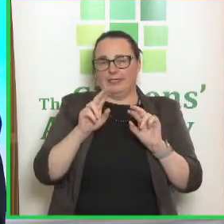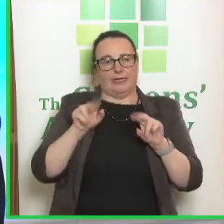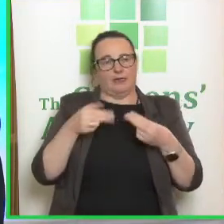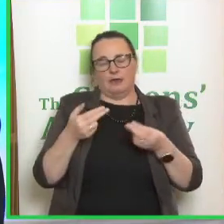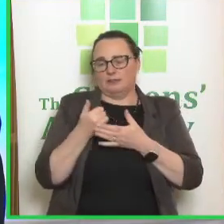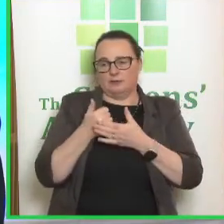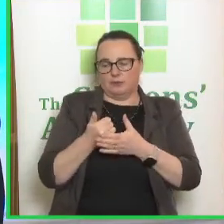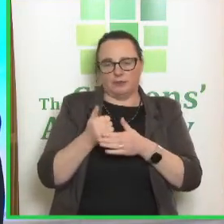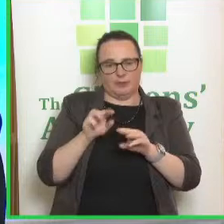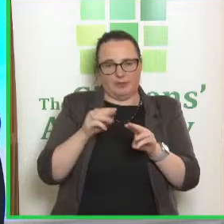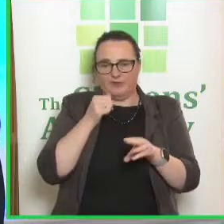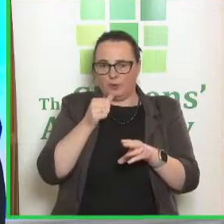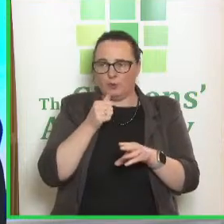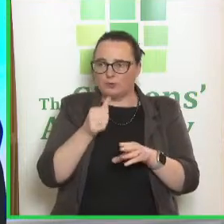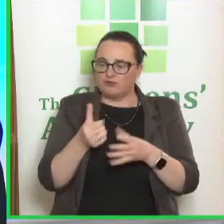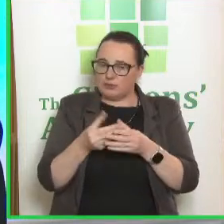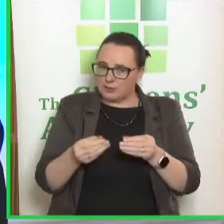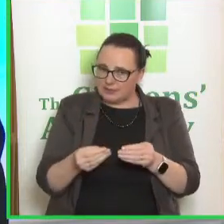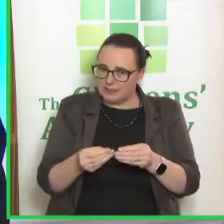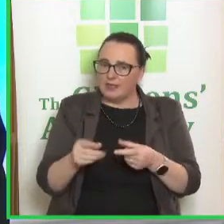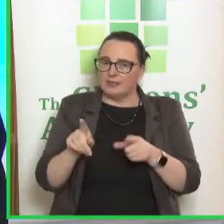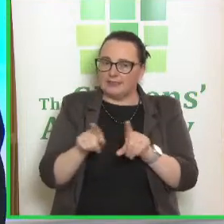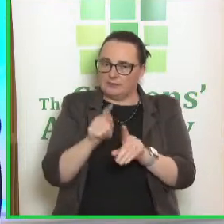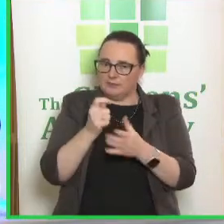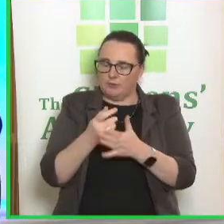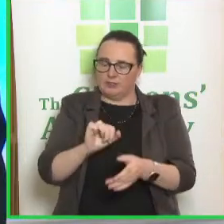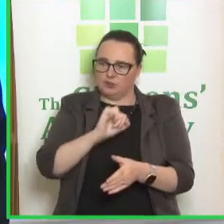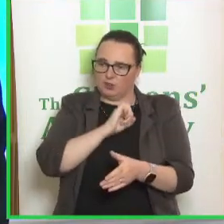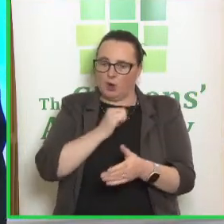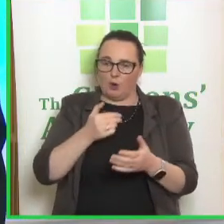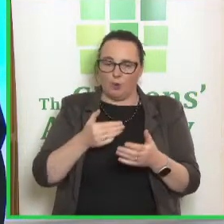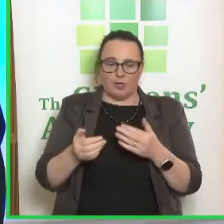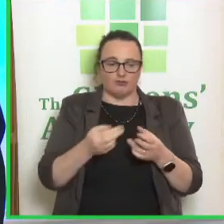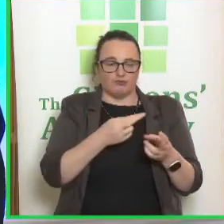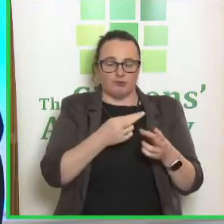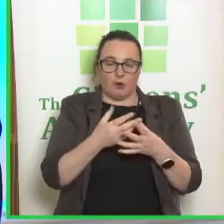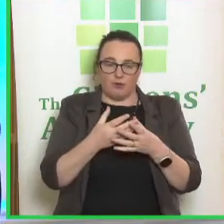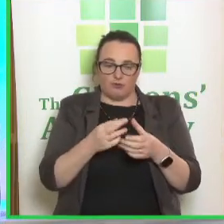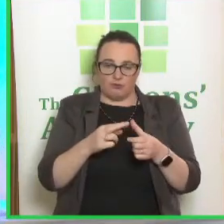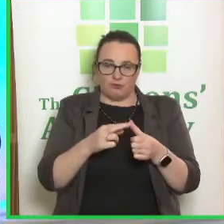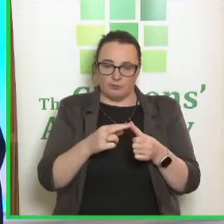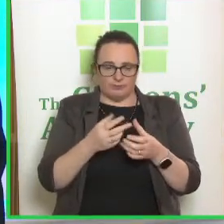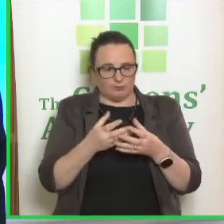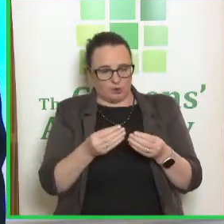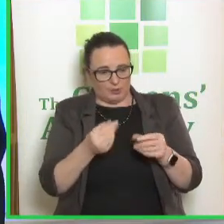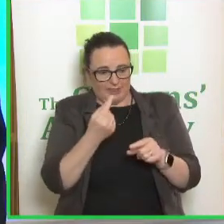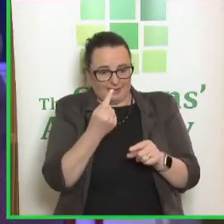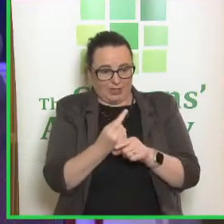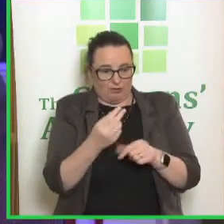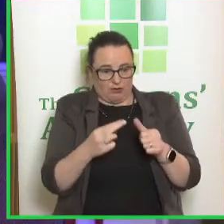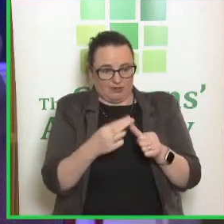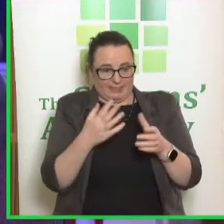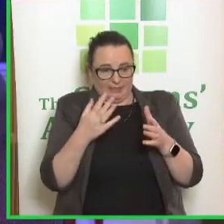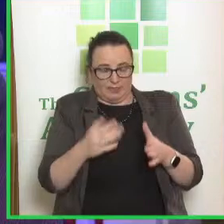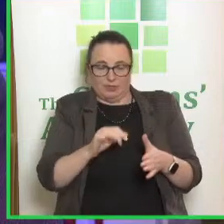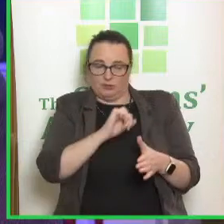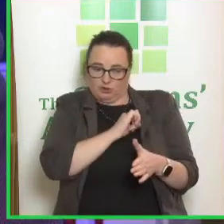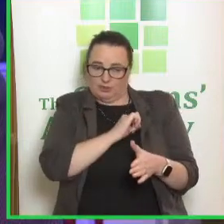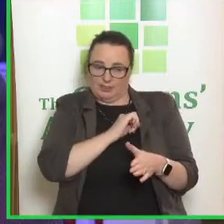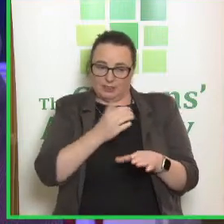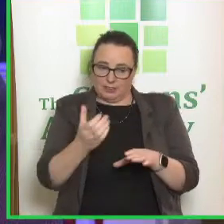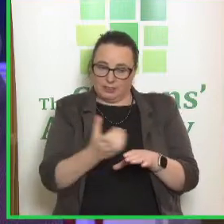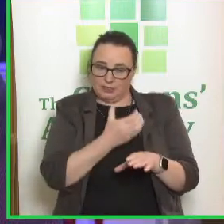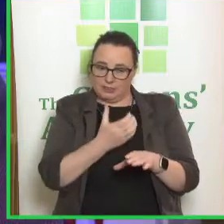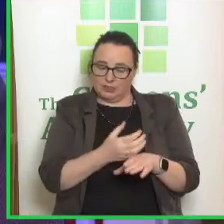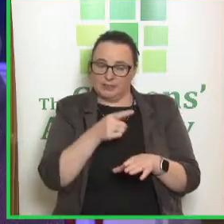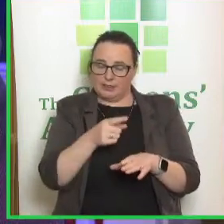people. At the same time, we also need to make sure that existing resources are not taken away because of the current recruitment freeze, because that's another